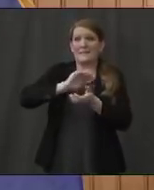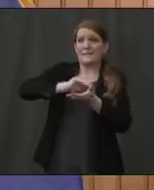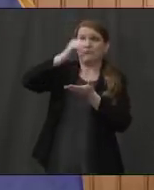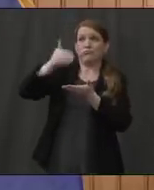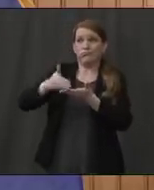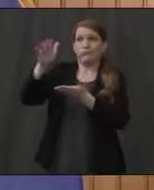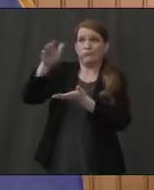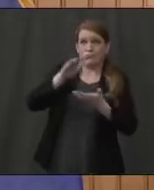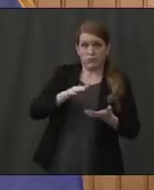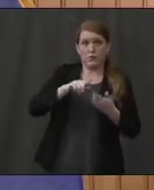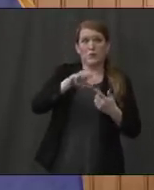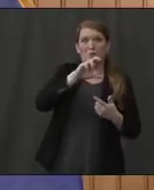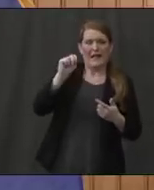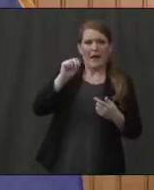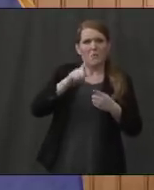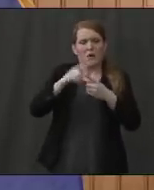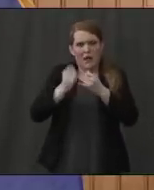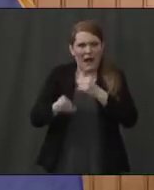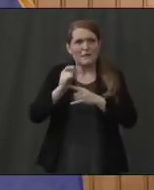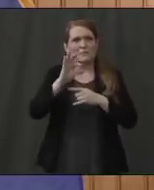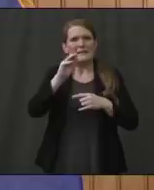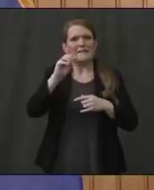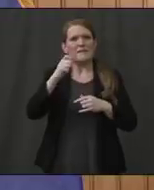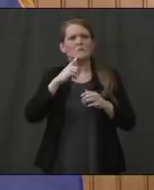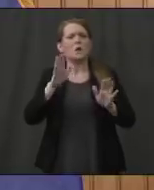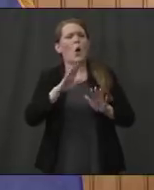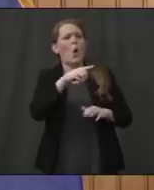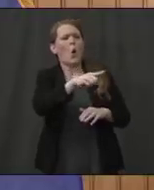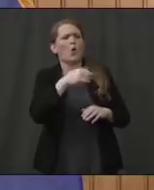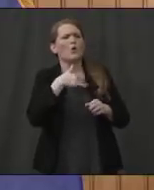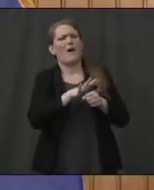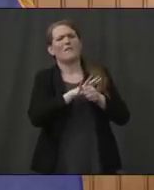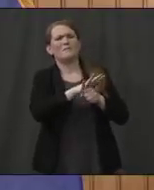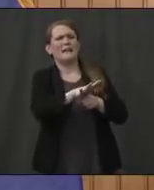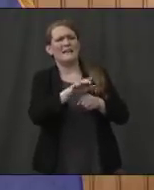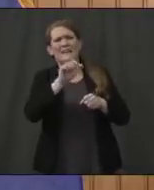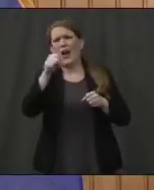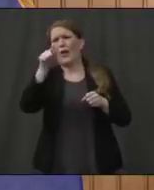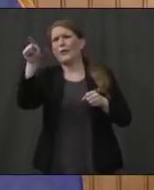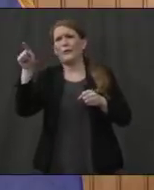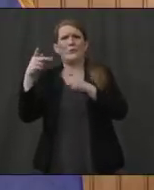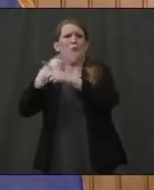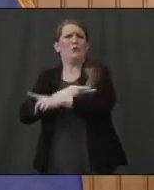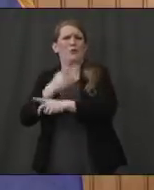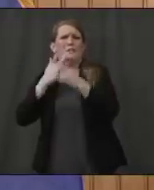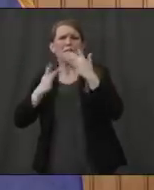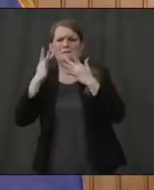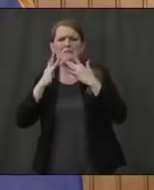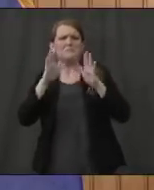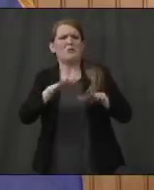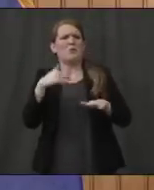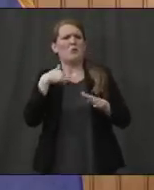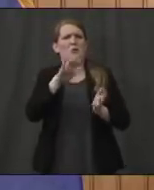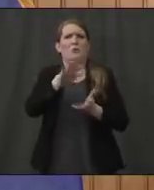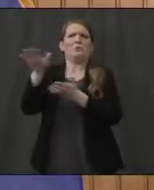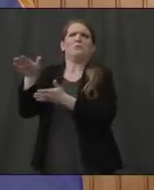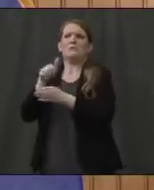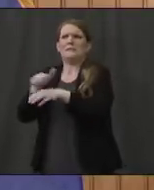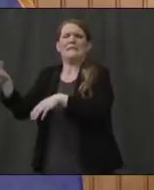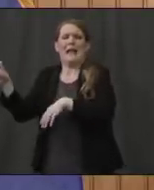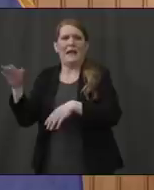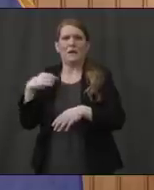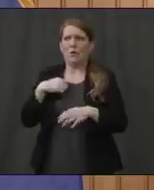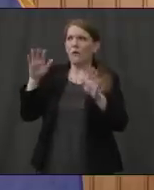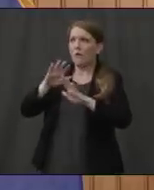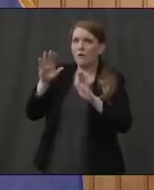supply. Other places don't, so we're going to reroute your supply someplace else. And we said, you have no idea how fast this is